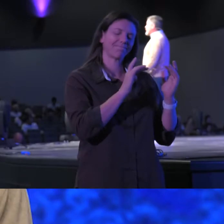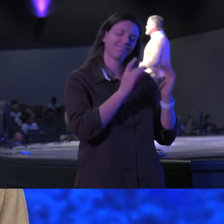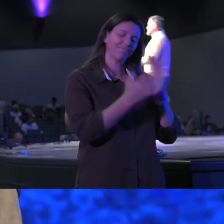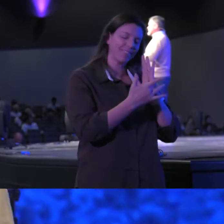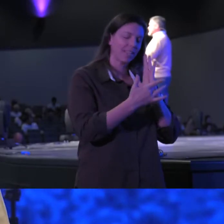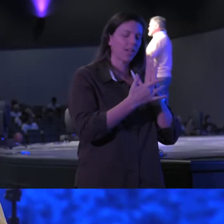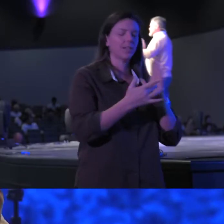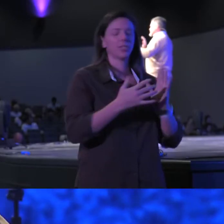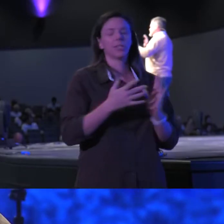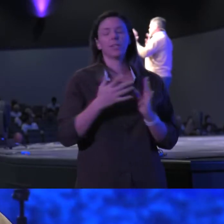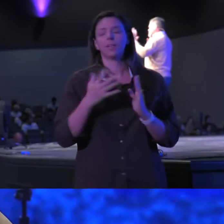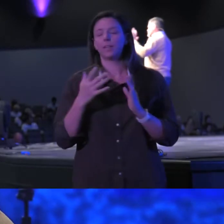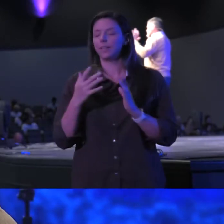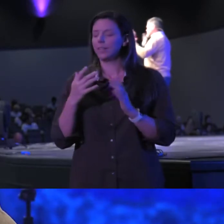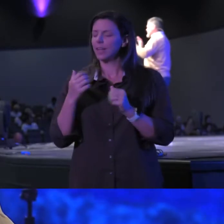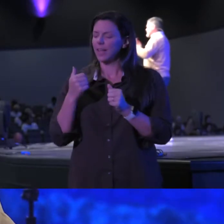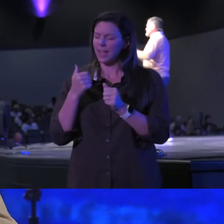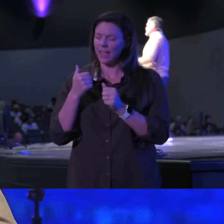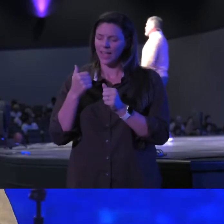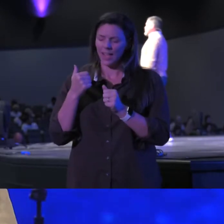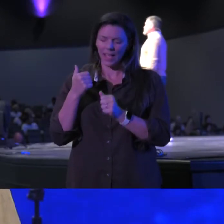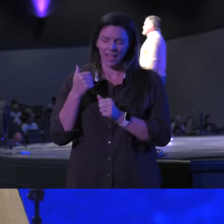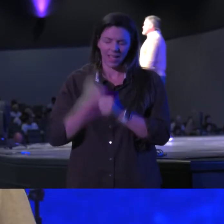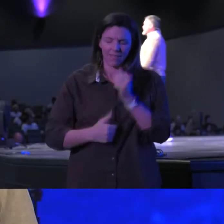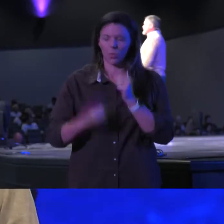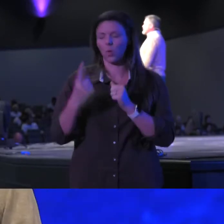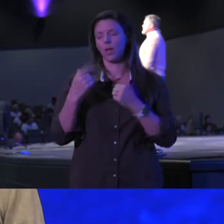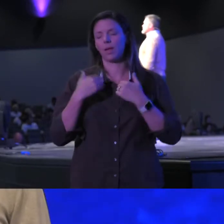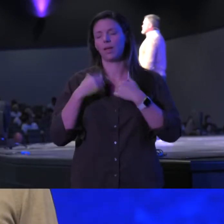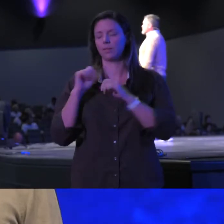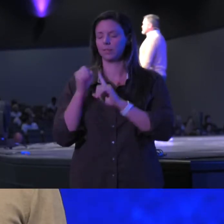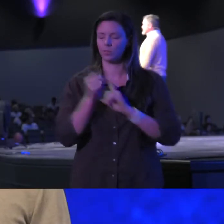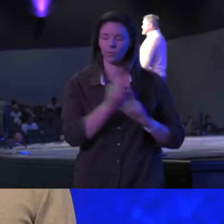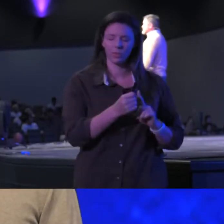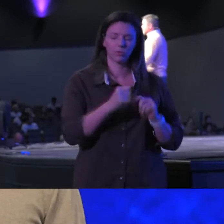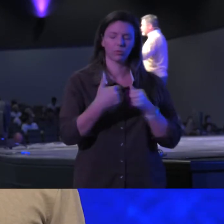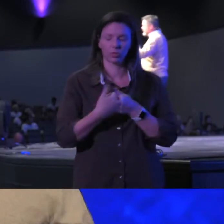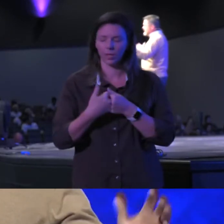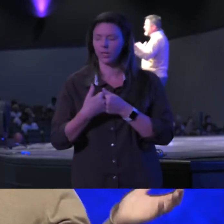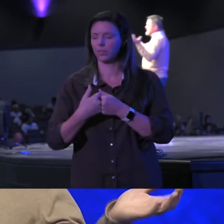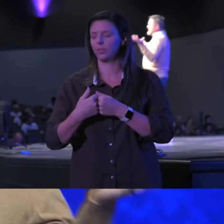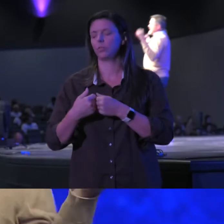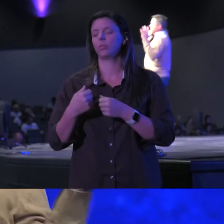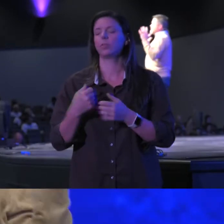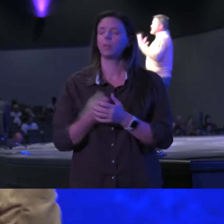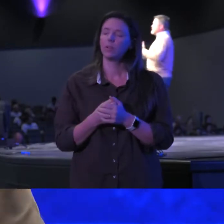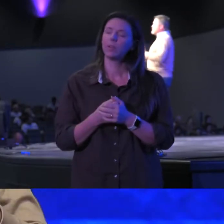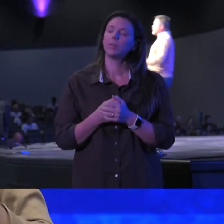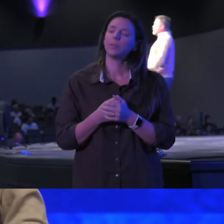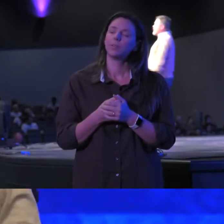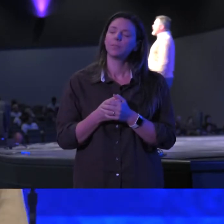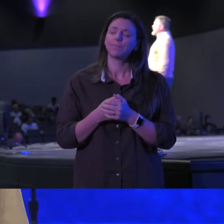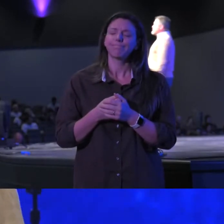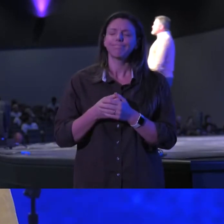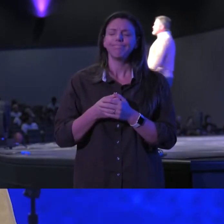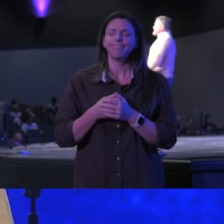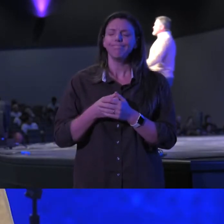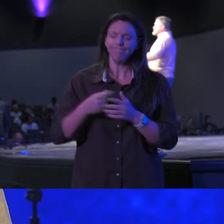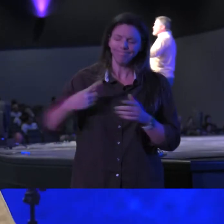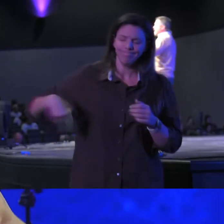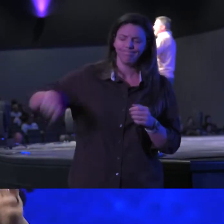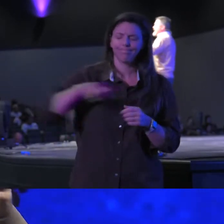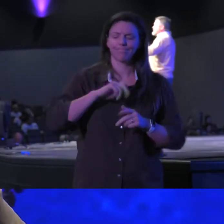Every heart has faced its own set of difficulties and circumstances. And we as a people